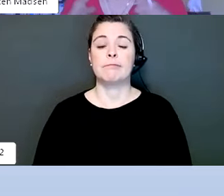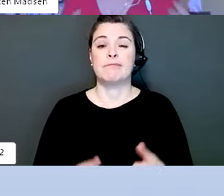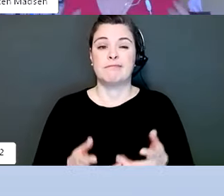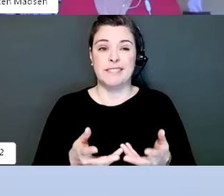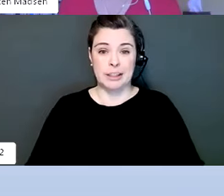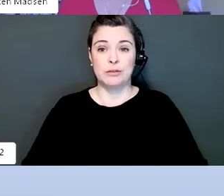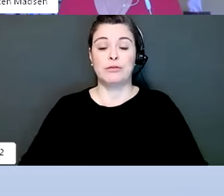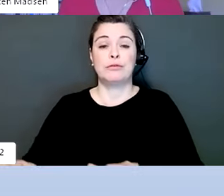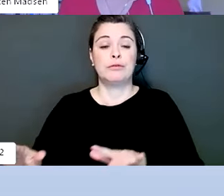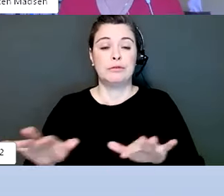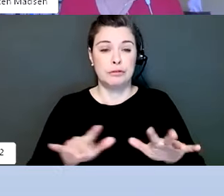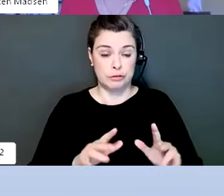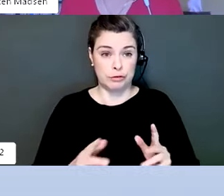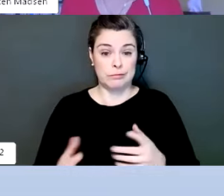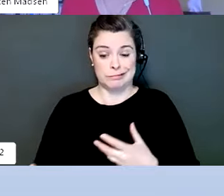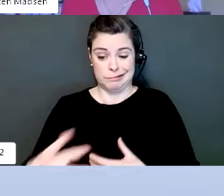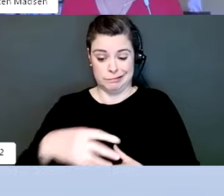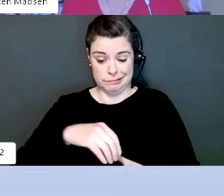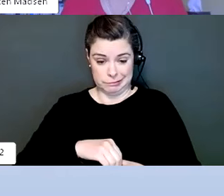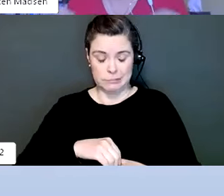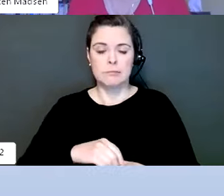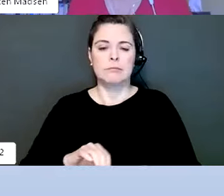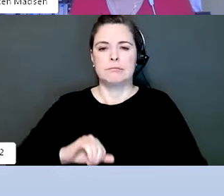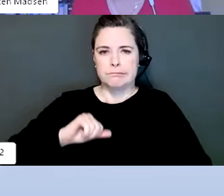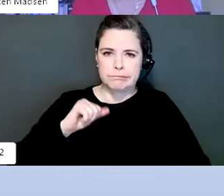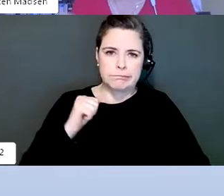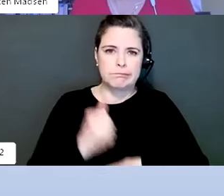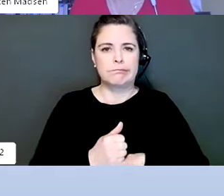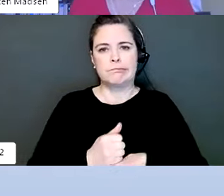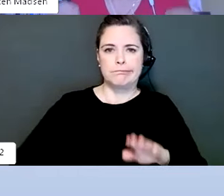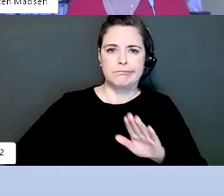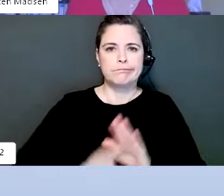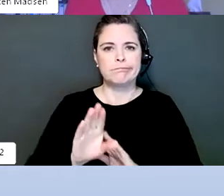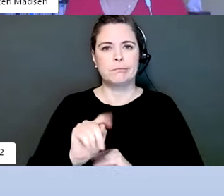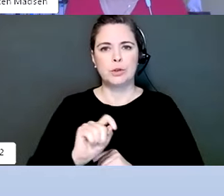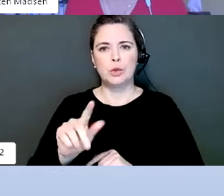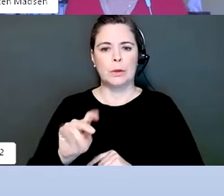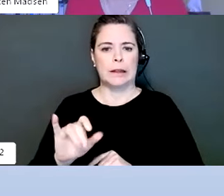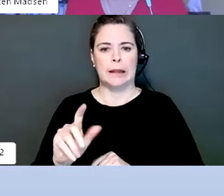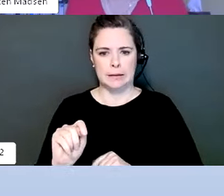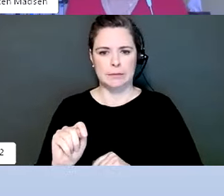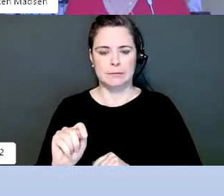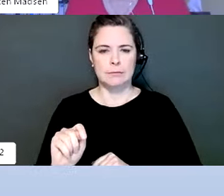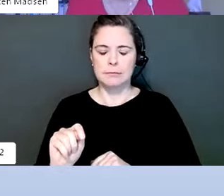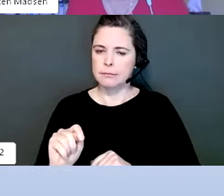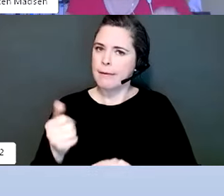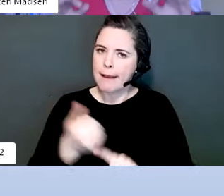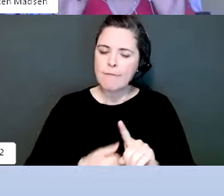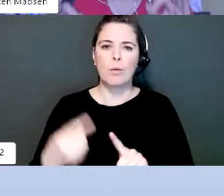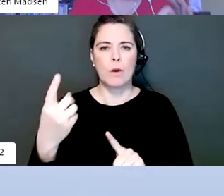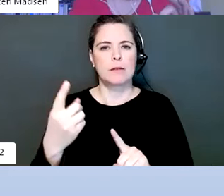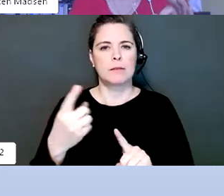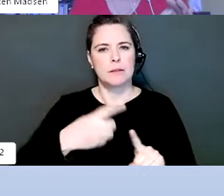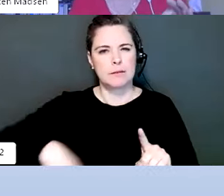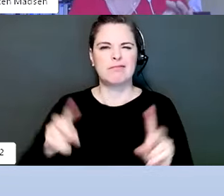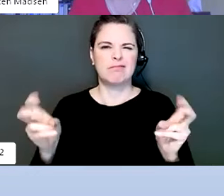It's solution, everybody's business, senior to senior bullying toolkit. Now, where